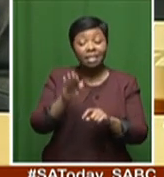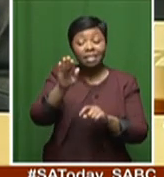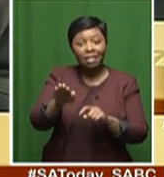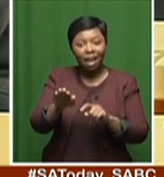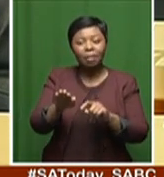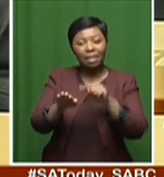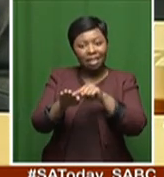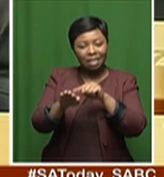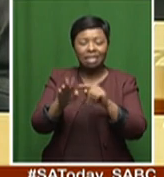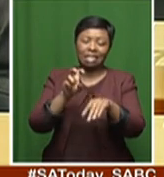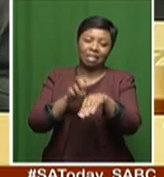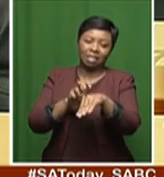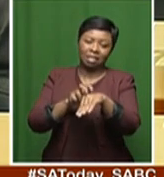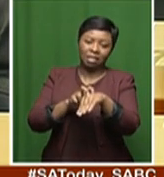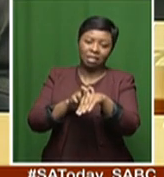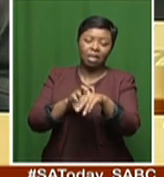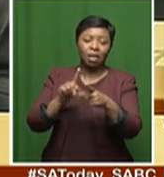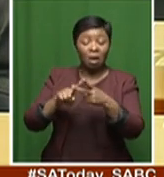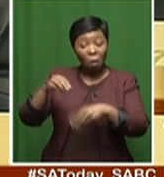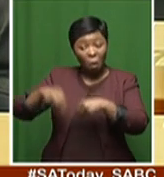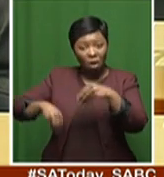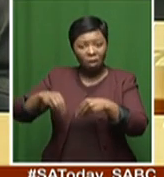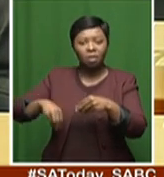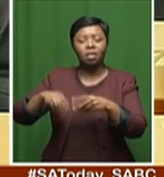the state and across society.